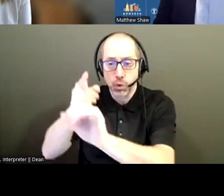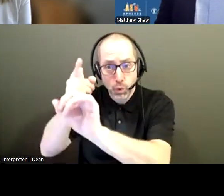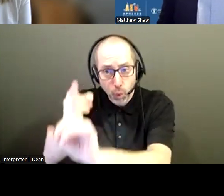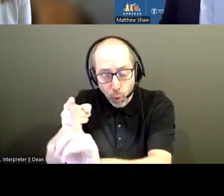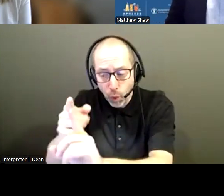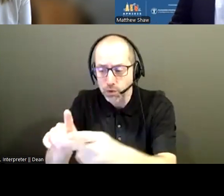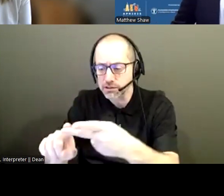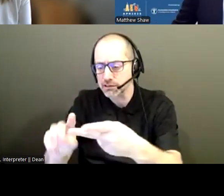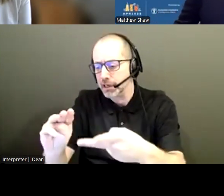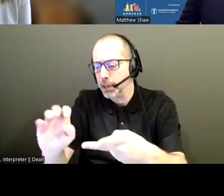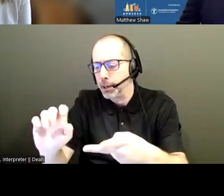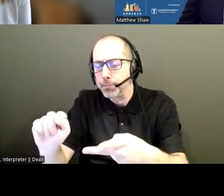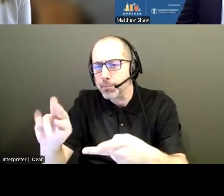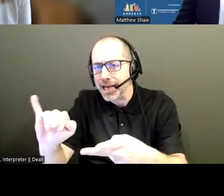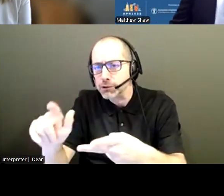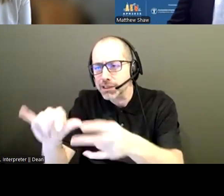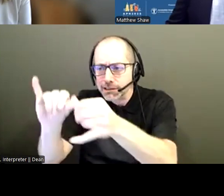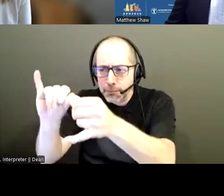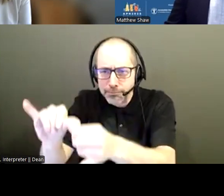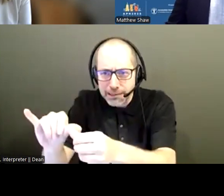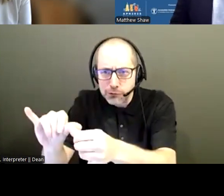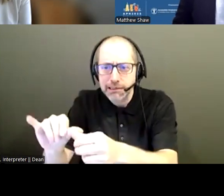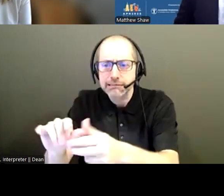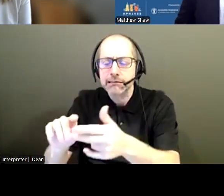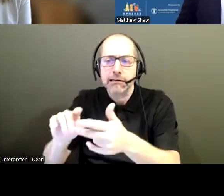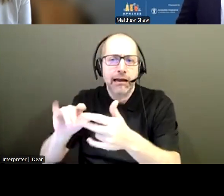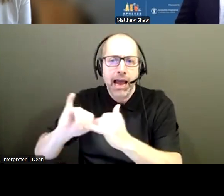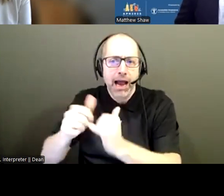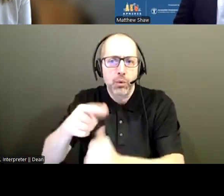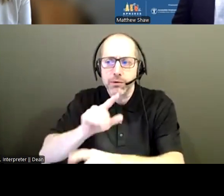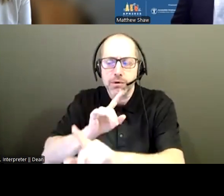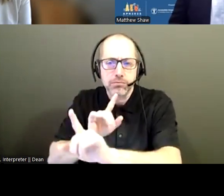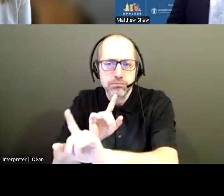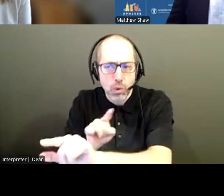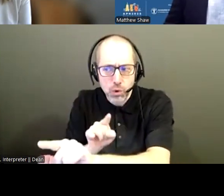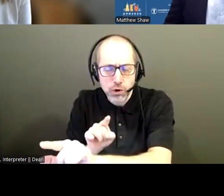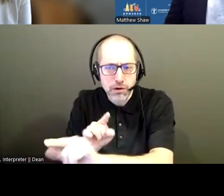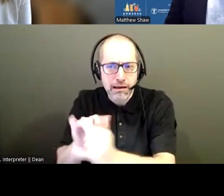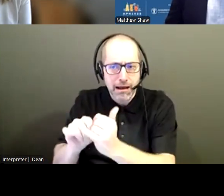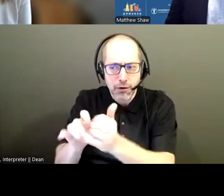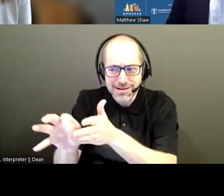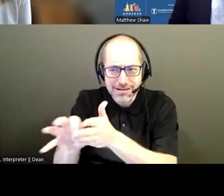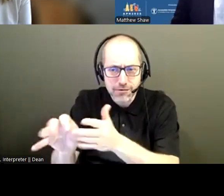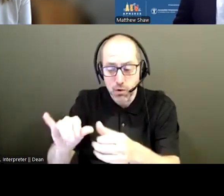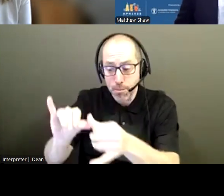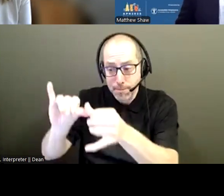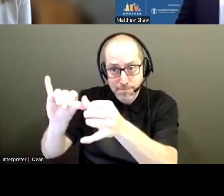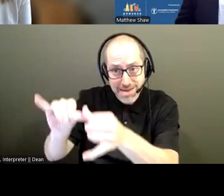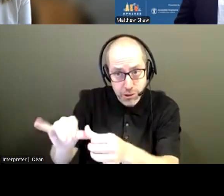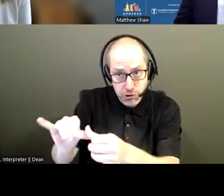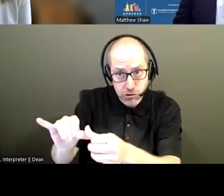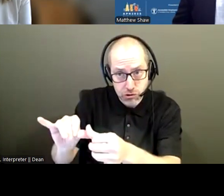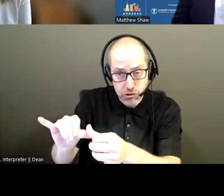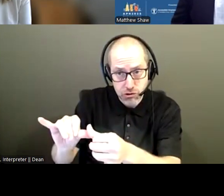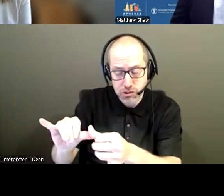we report on them are, of course, all kind of the three amigos, right? And what we're doing when we're talking about the measurement is